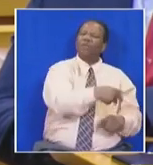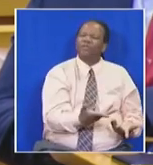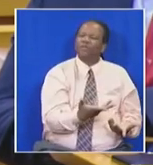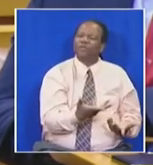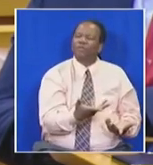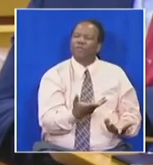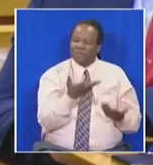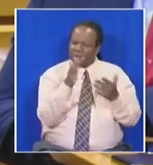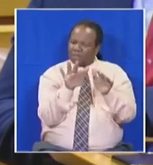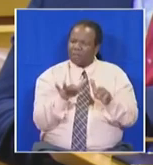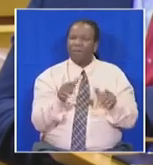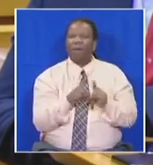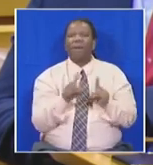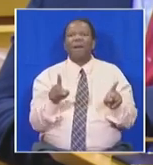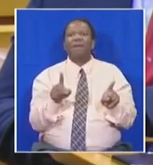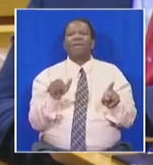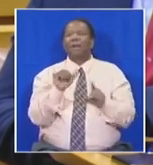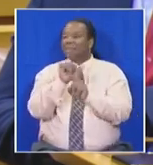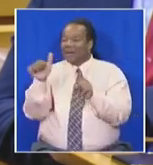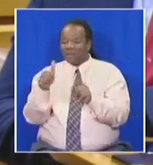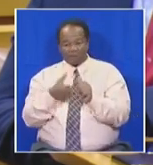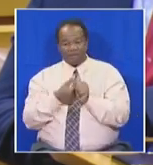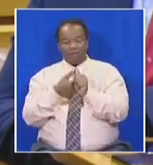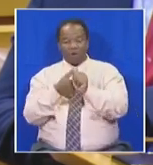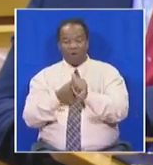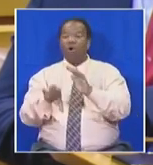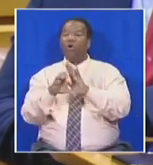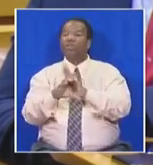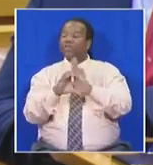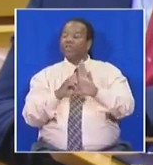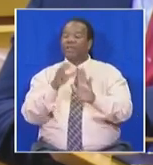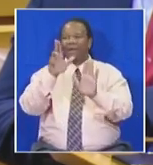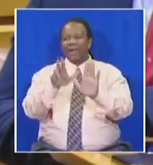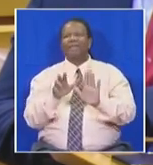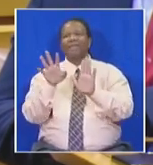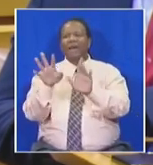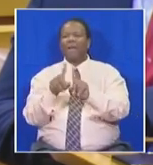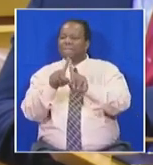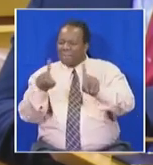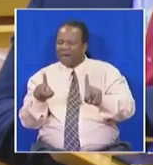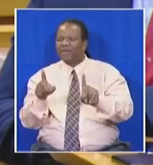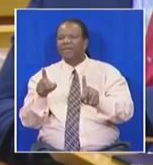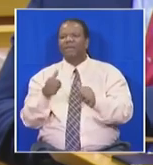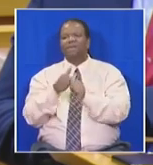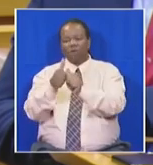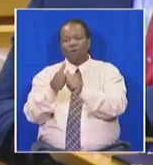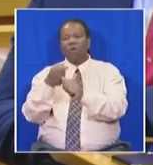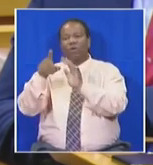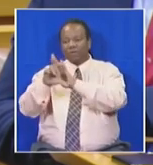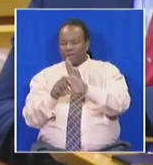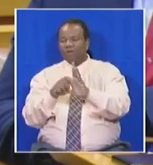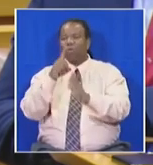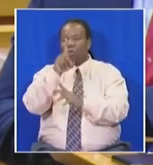not only on the basis of Section 89, but also on the basis of the Section 102 of